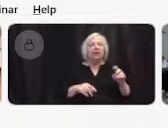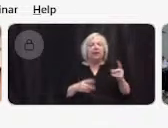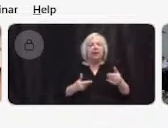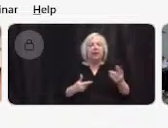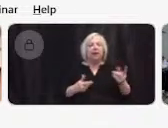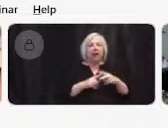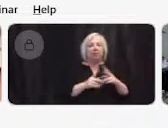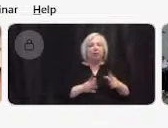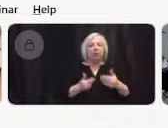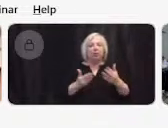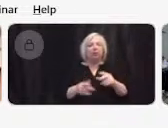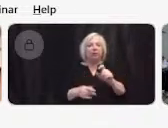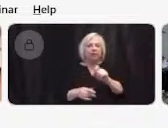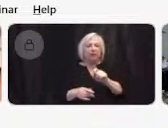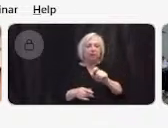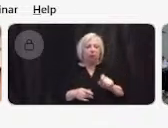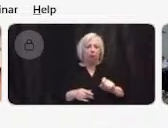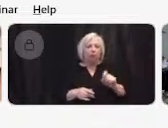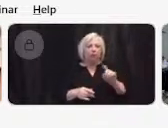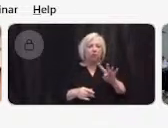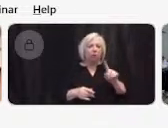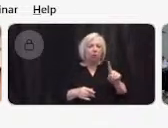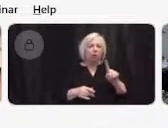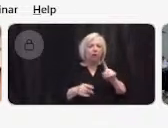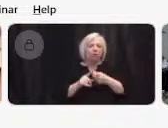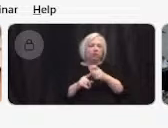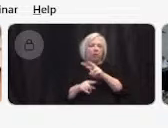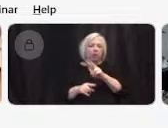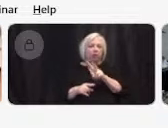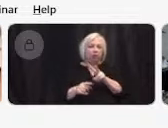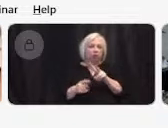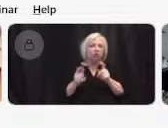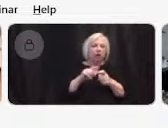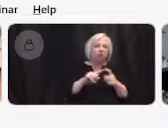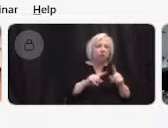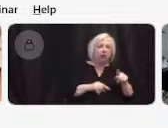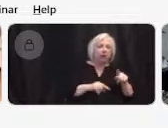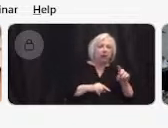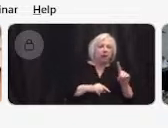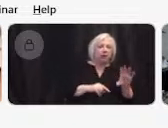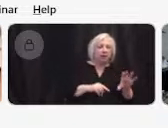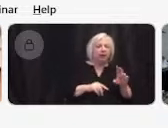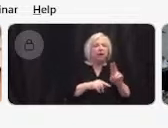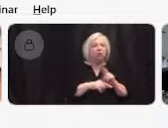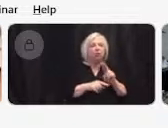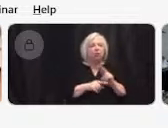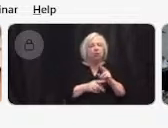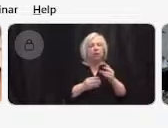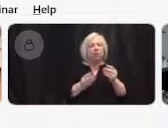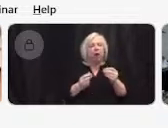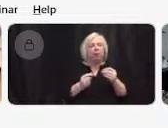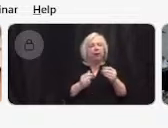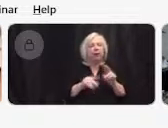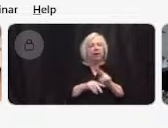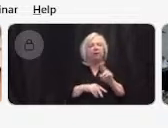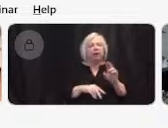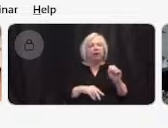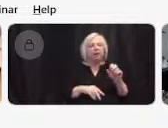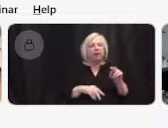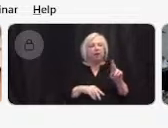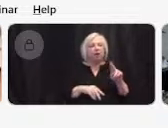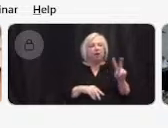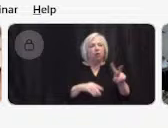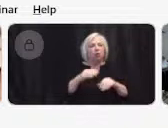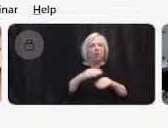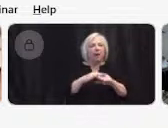this 0.14 acre property from R2 to PDC to allow use of the property as a short-term rental 2 with a maximum stay of